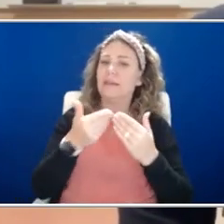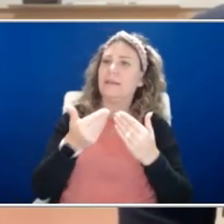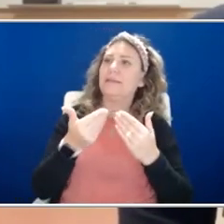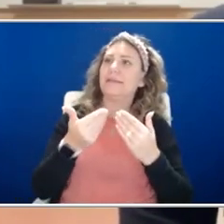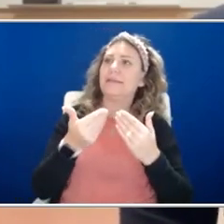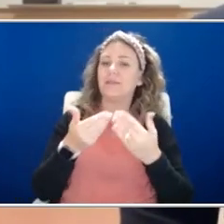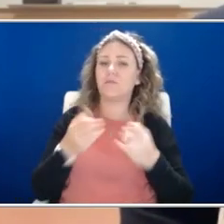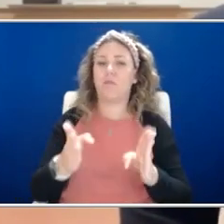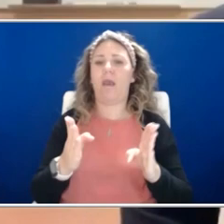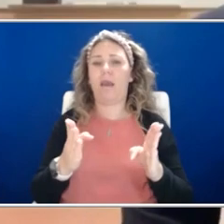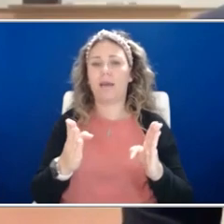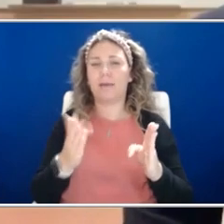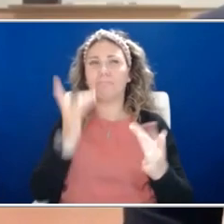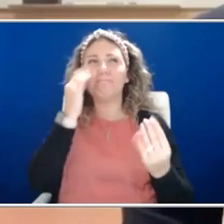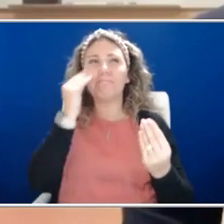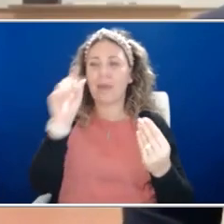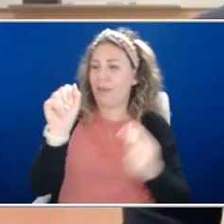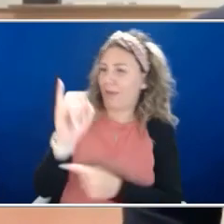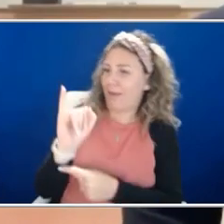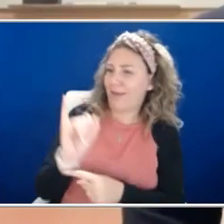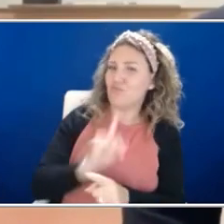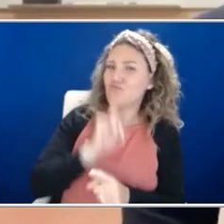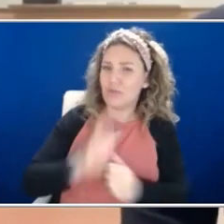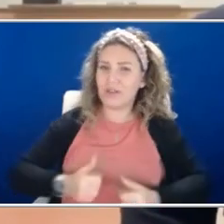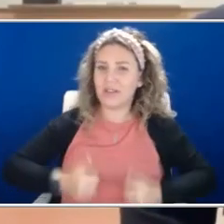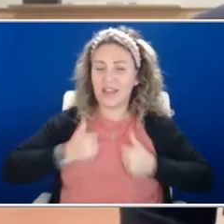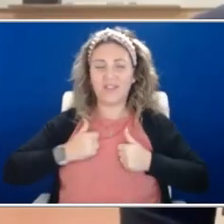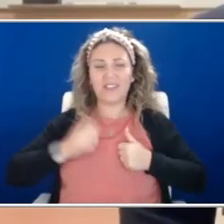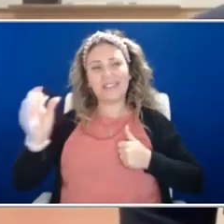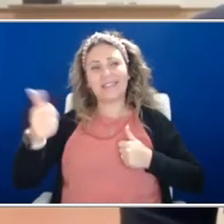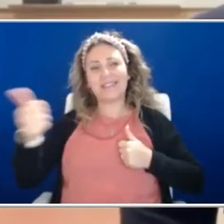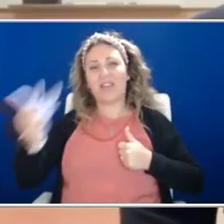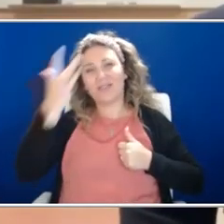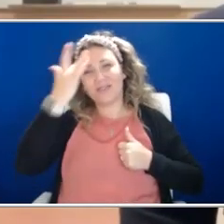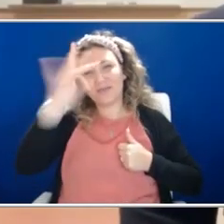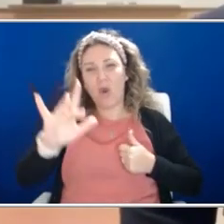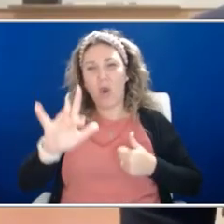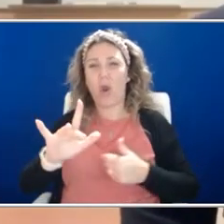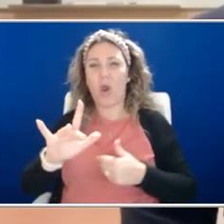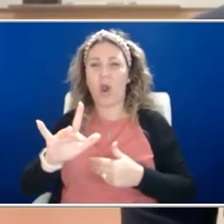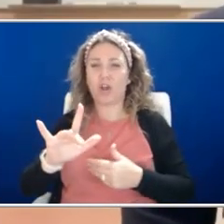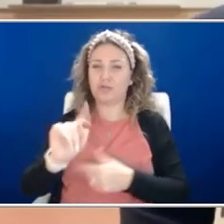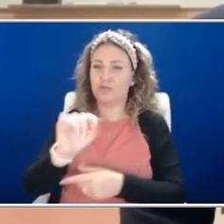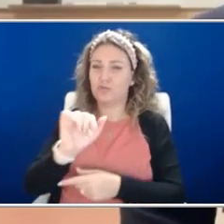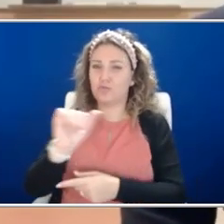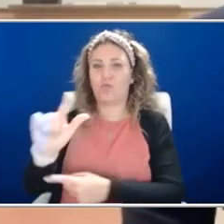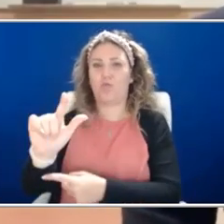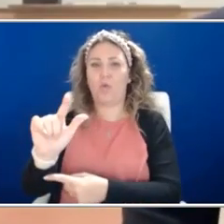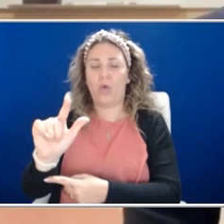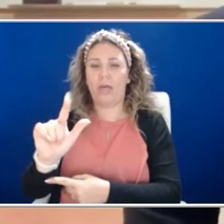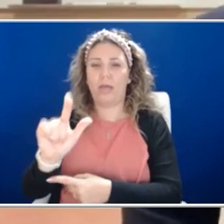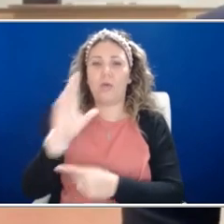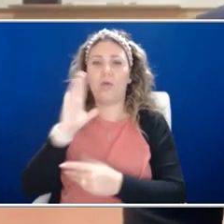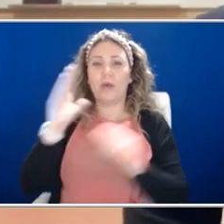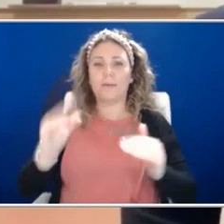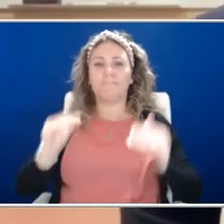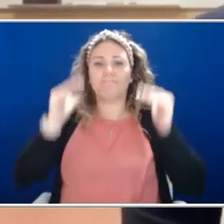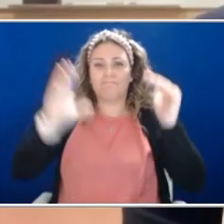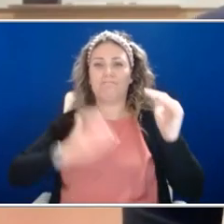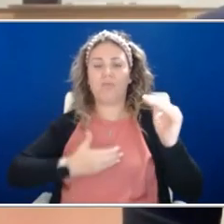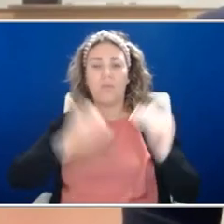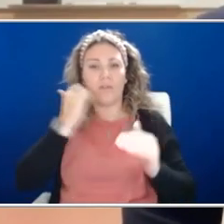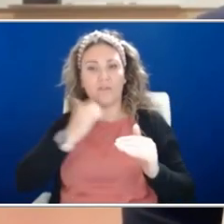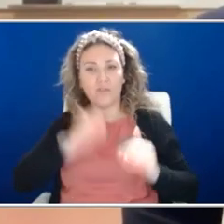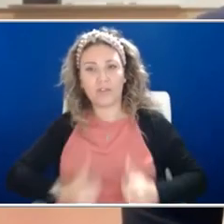AI in a practical use is that it's just another smart tool that'll enhance our daily lives, or in our case,